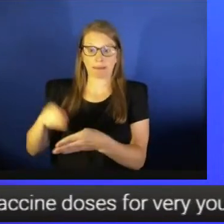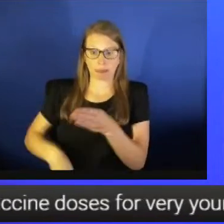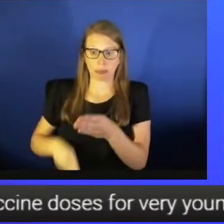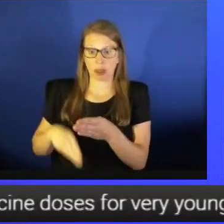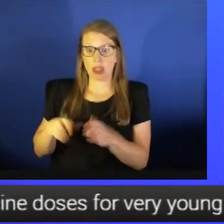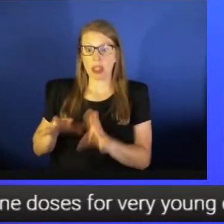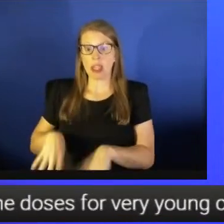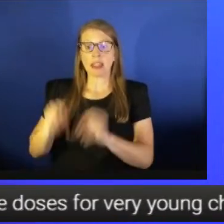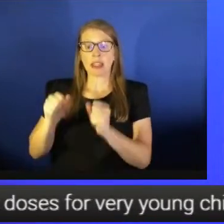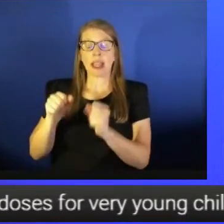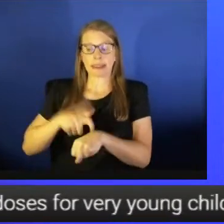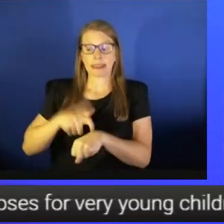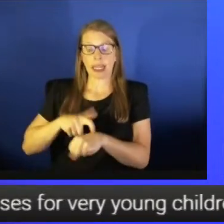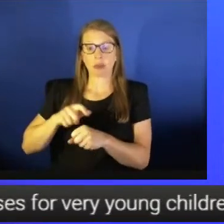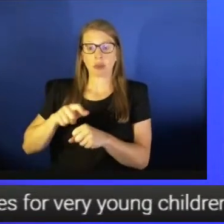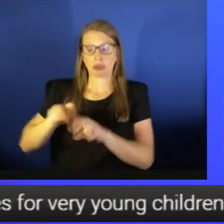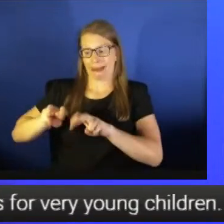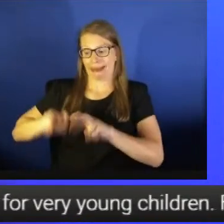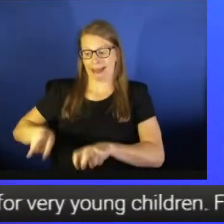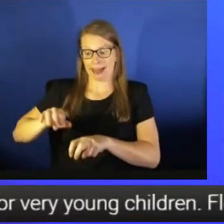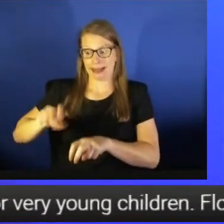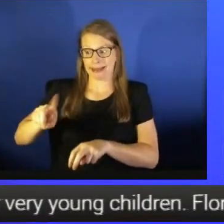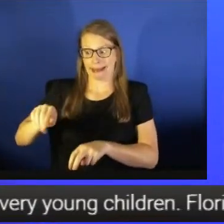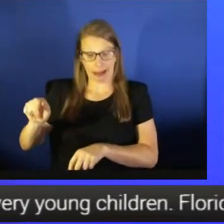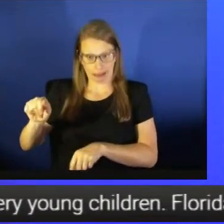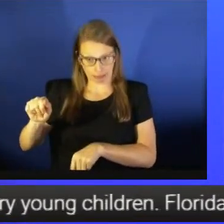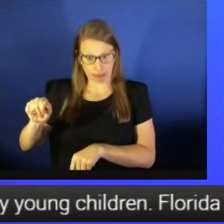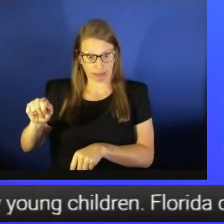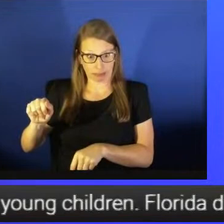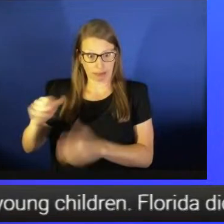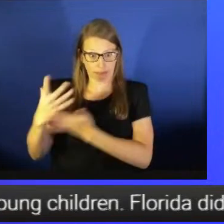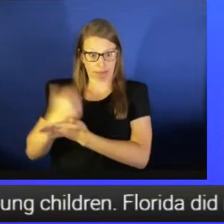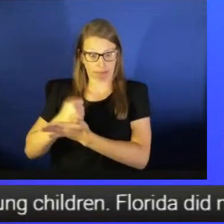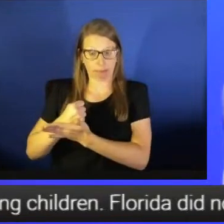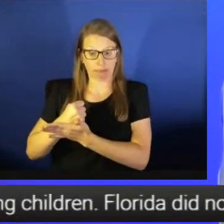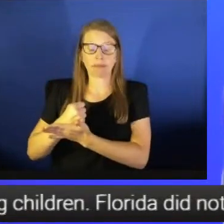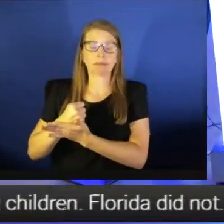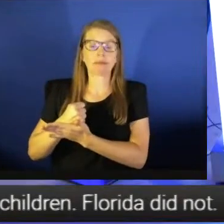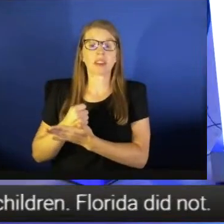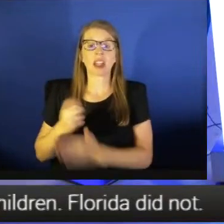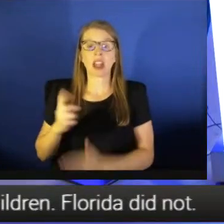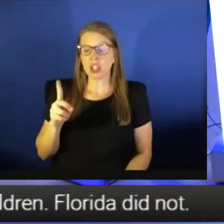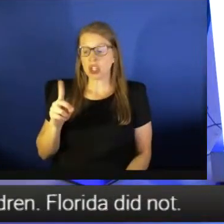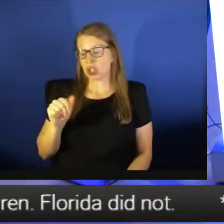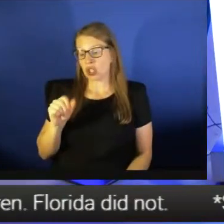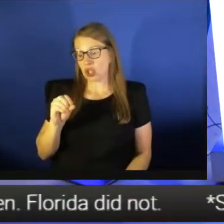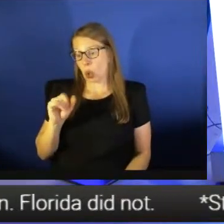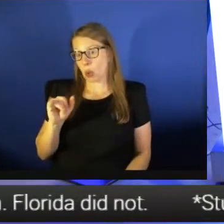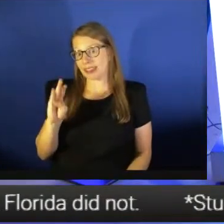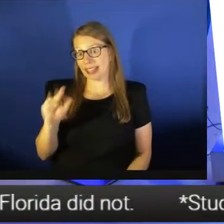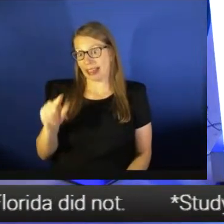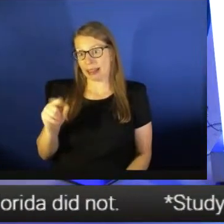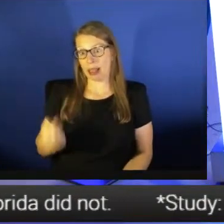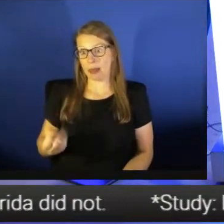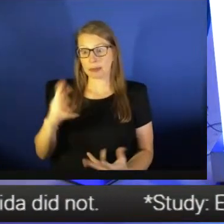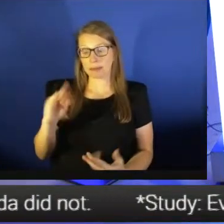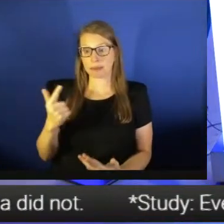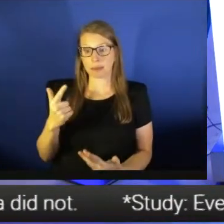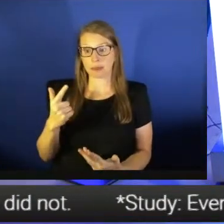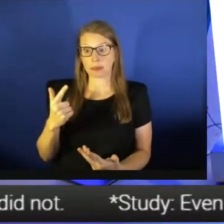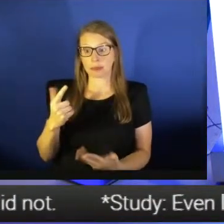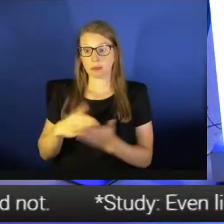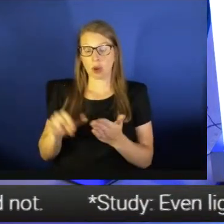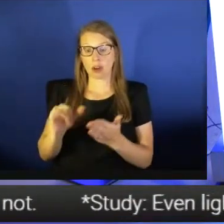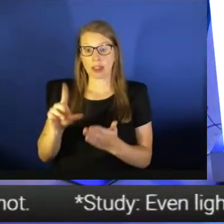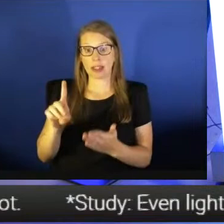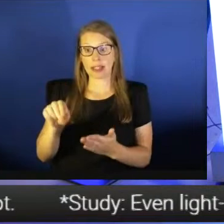analyze that data, and there were dosing parts of the data and also